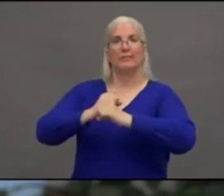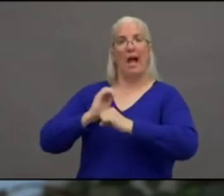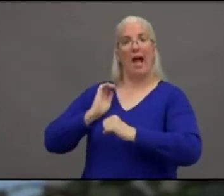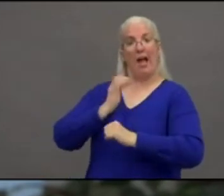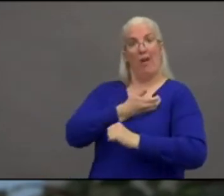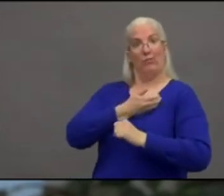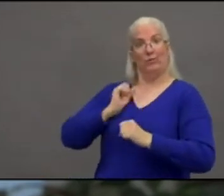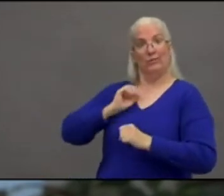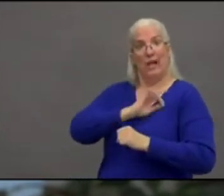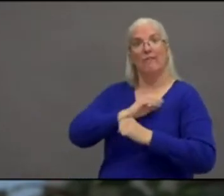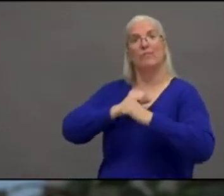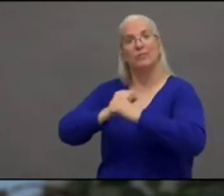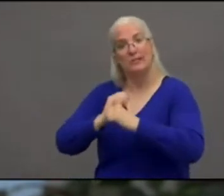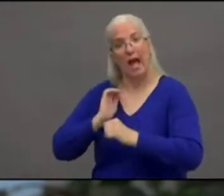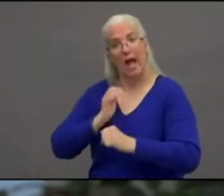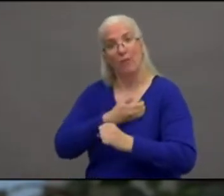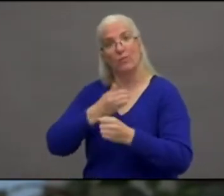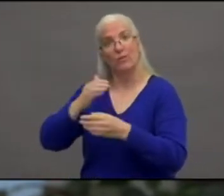and so we can protect each other.